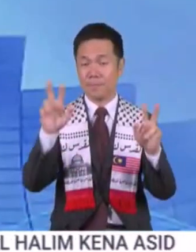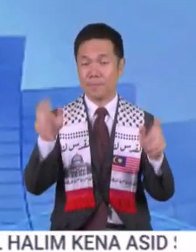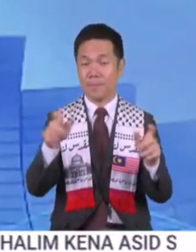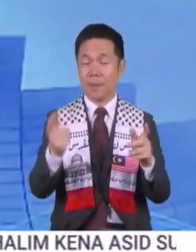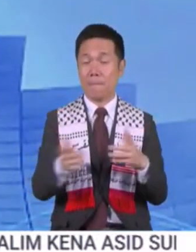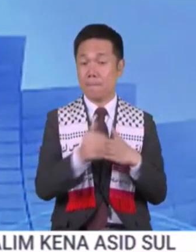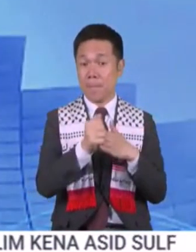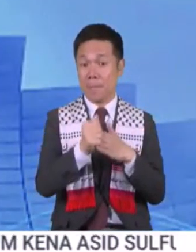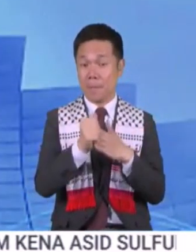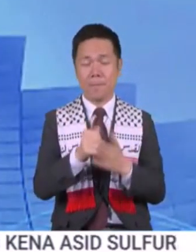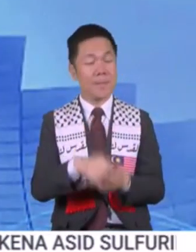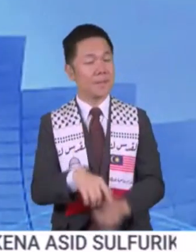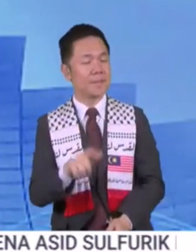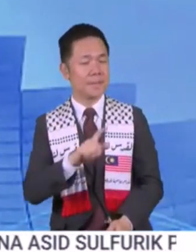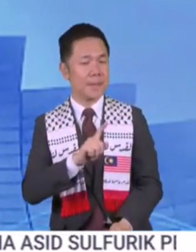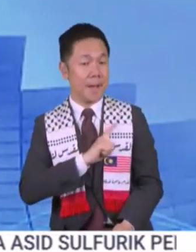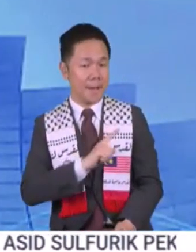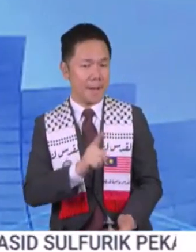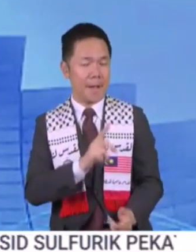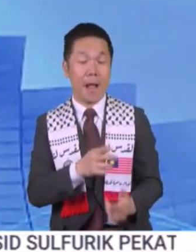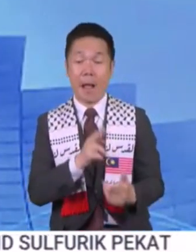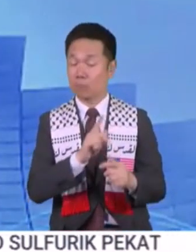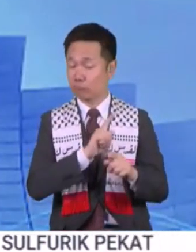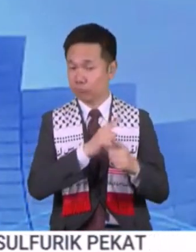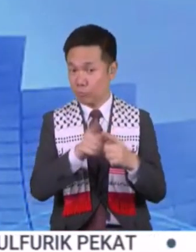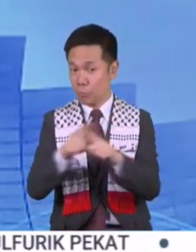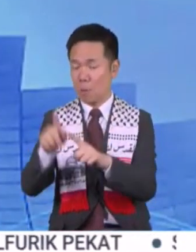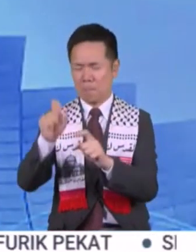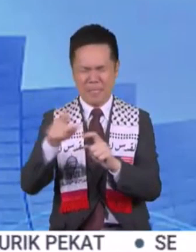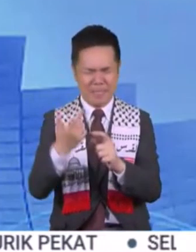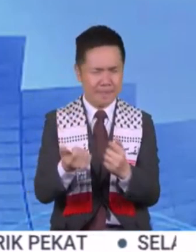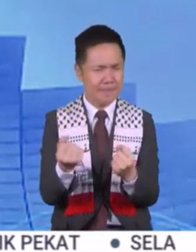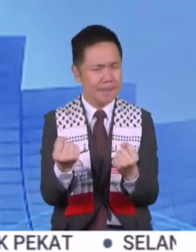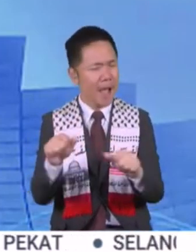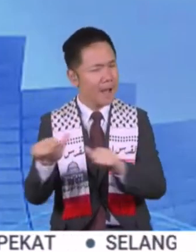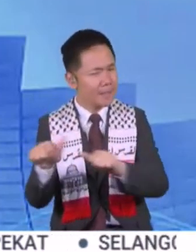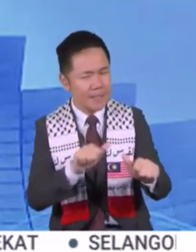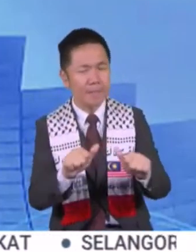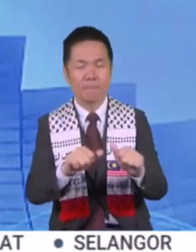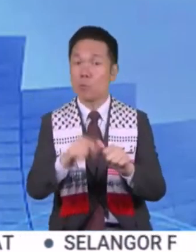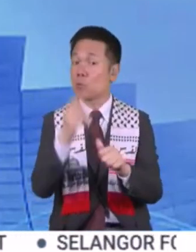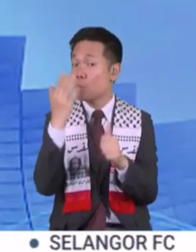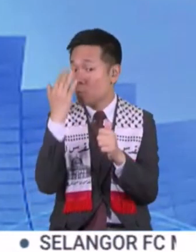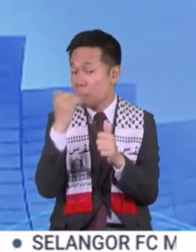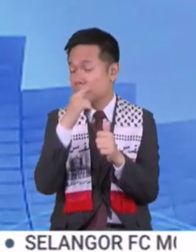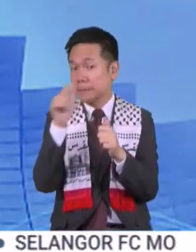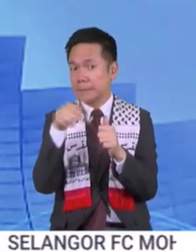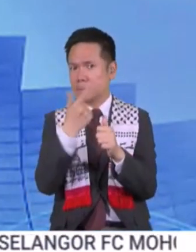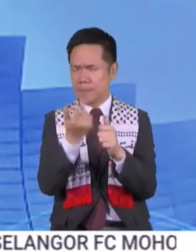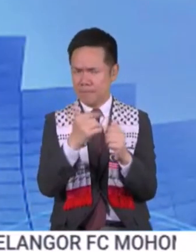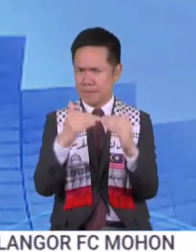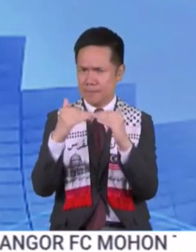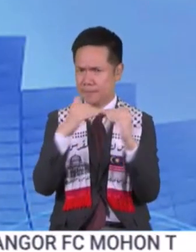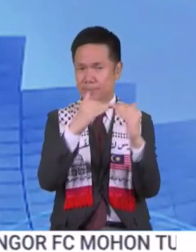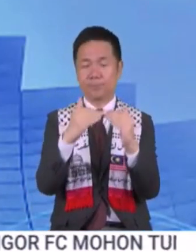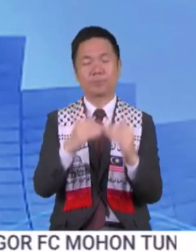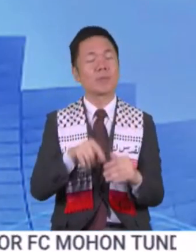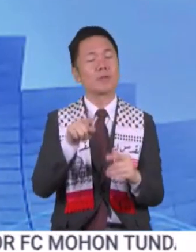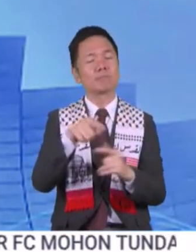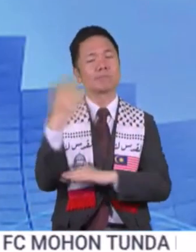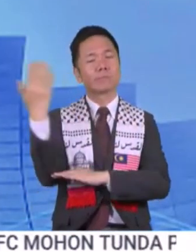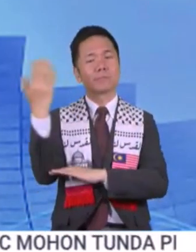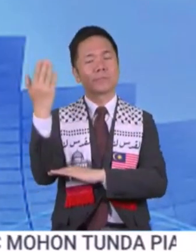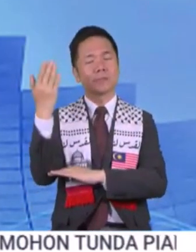Pemimpin agama perlu mengambil pendirian lebih aktif, berkesan dan berani dalam menggalakkan keadilan. Berucap merasmikan edisi